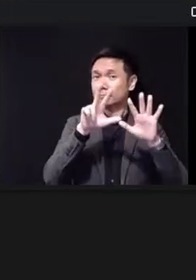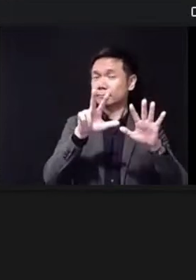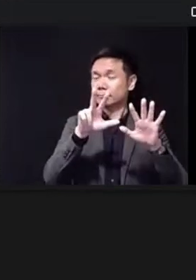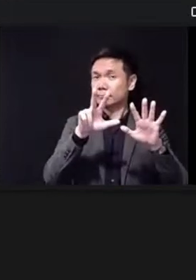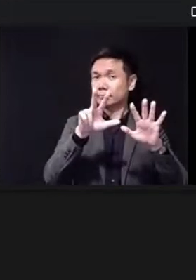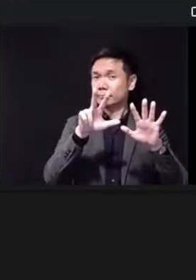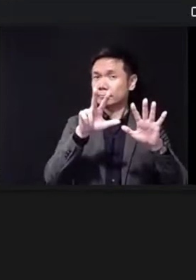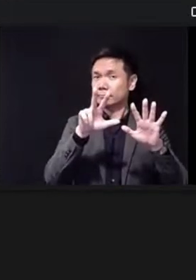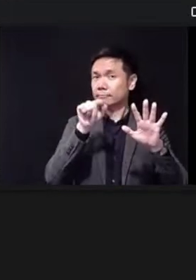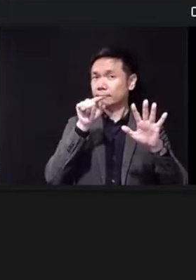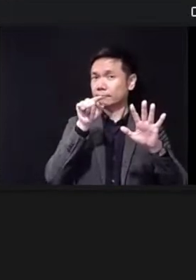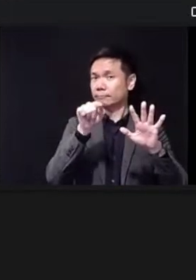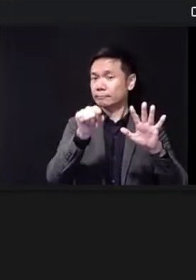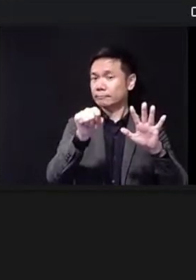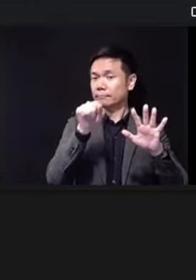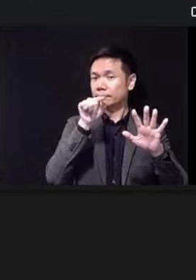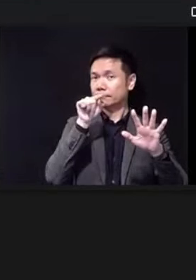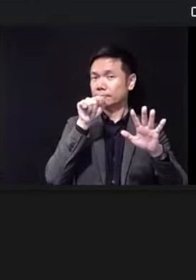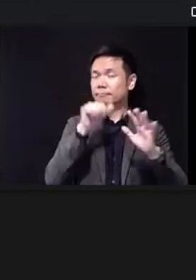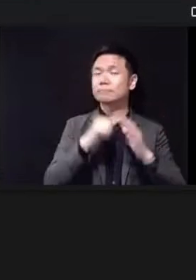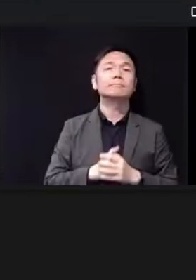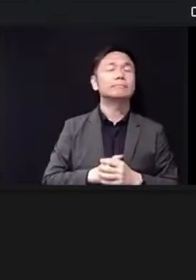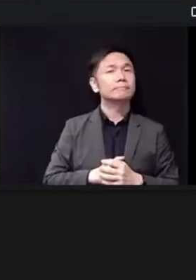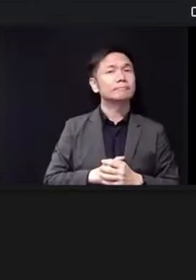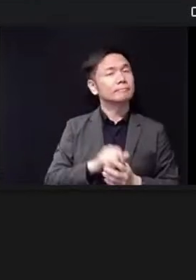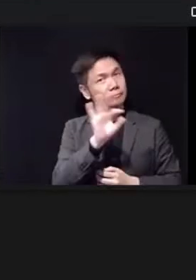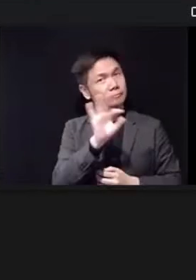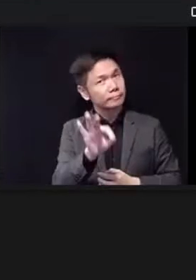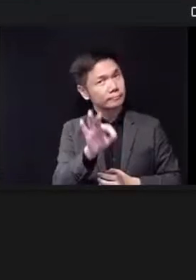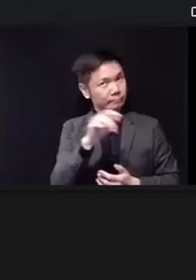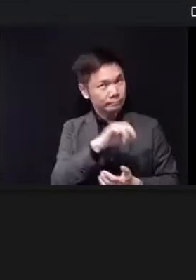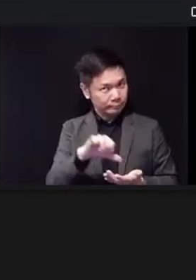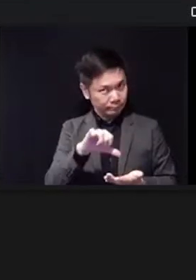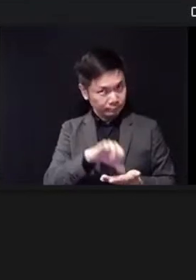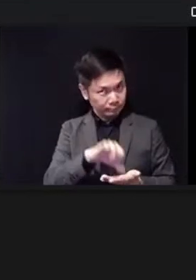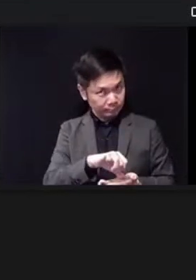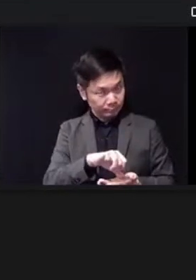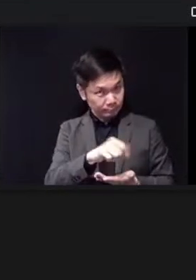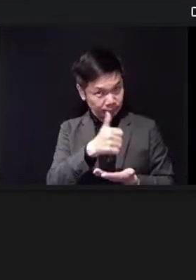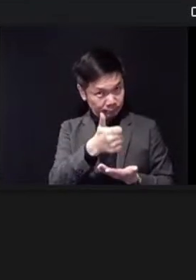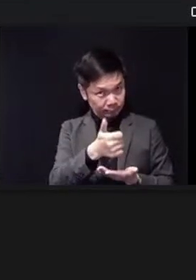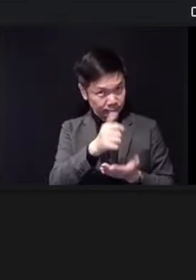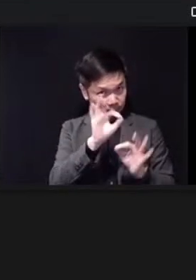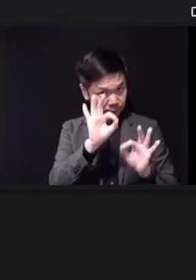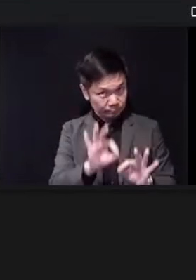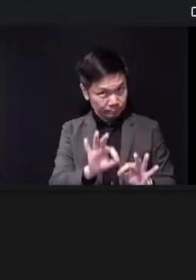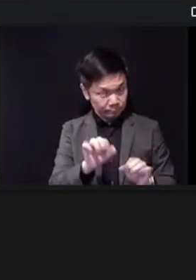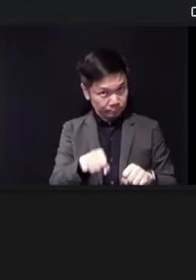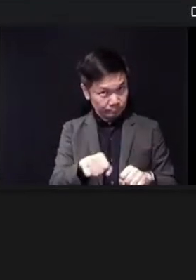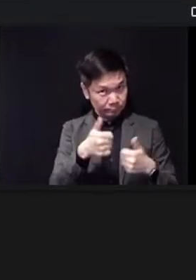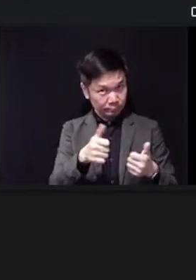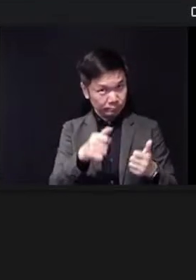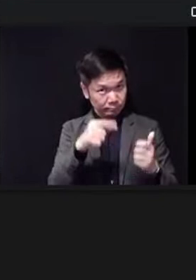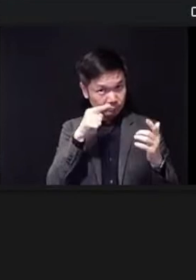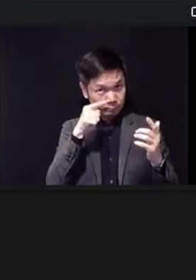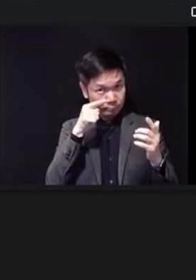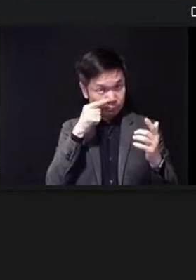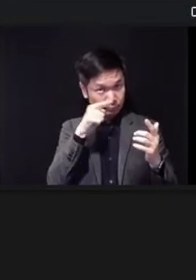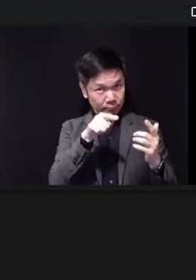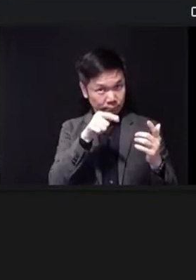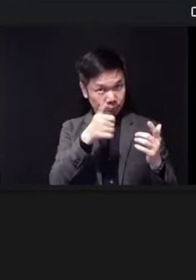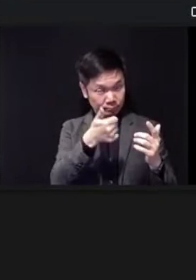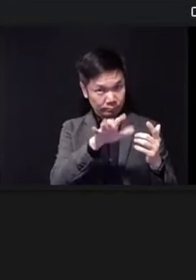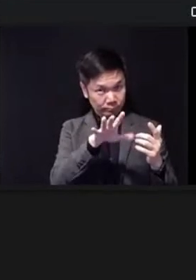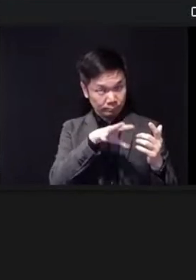recommendation with 2028. So I would like to ask the distinguished delegate from Iran if you are amenable, you're